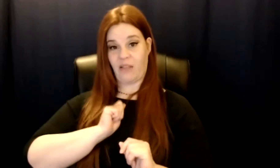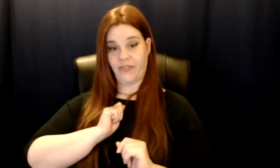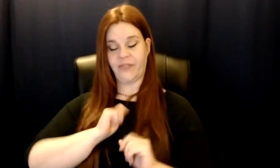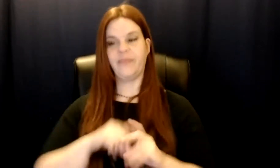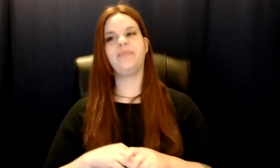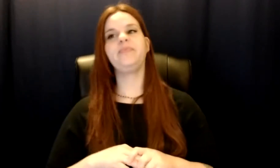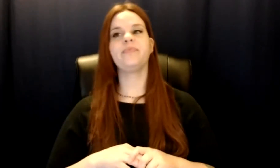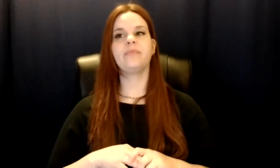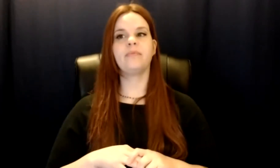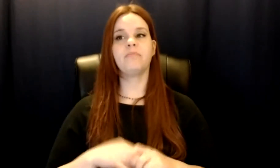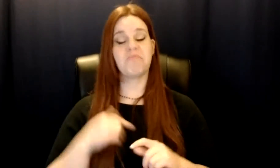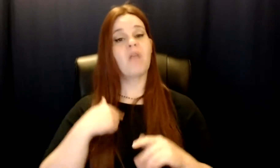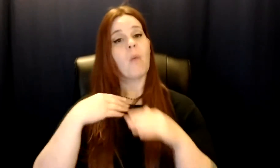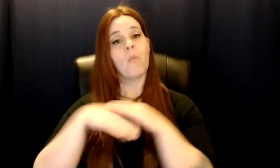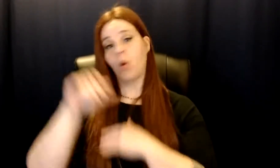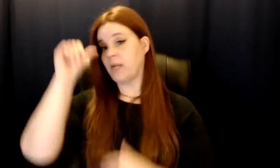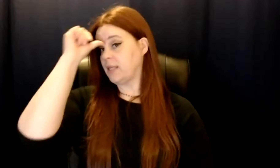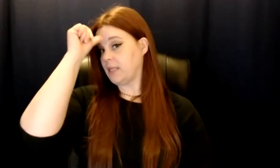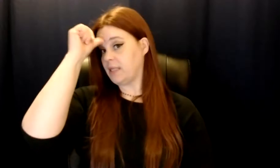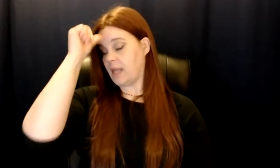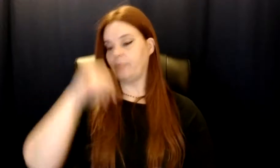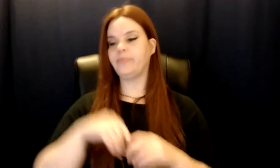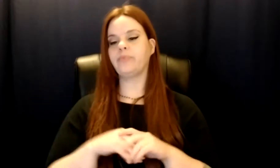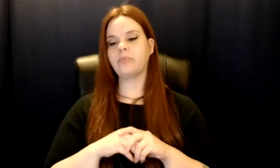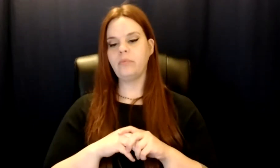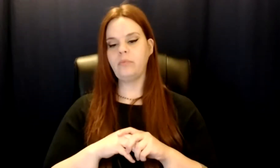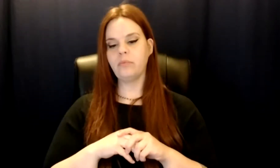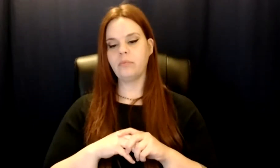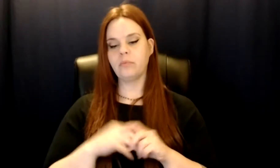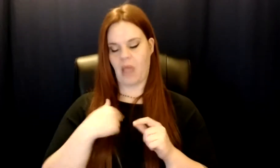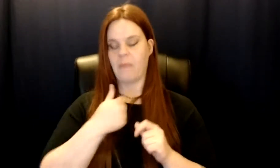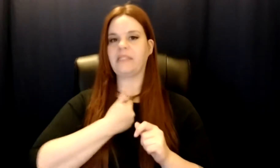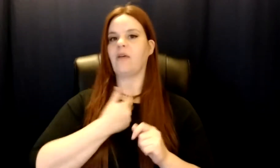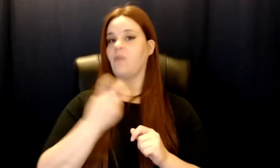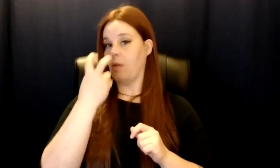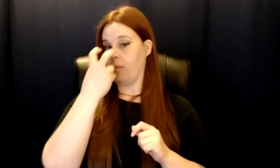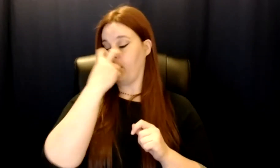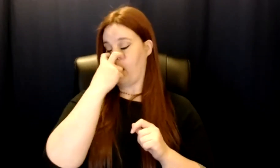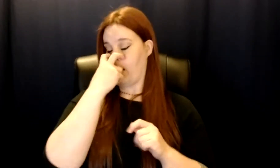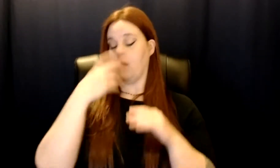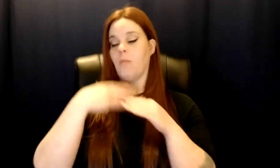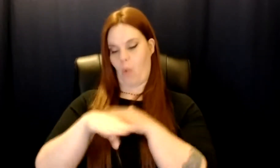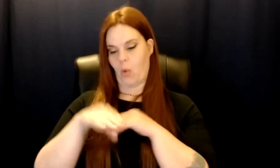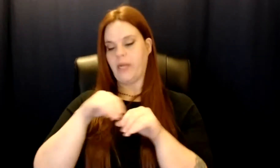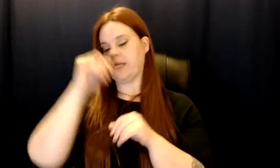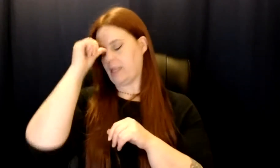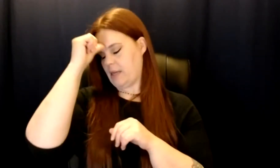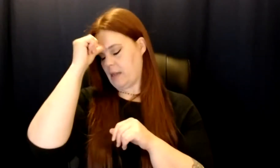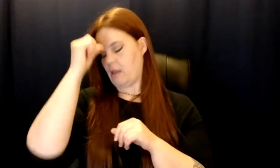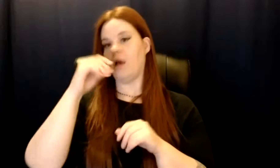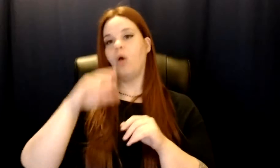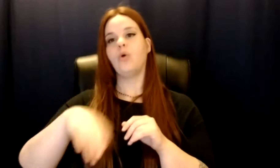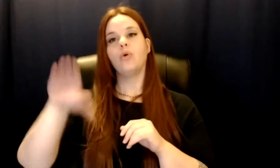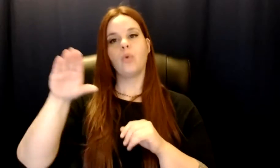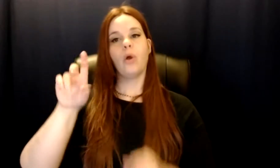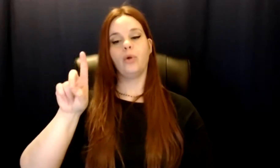I was born in India. I'm a blind individual, born in India, grew up in Dubai,